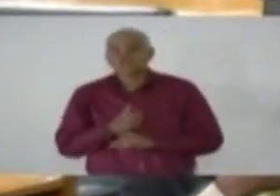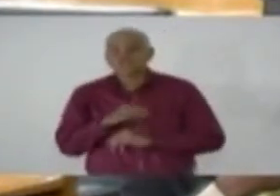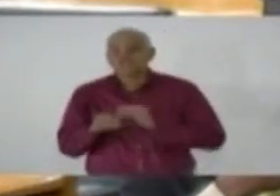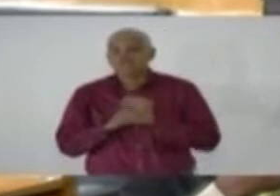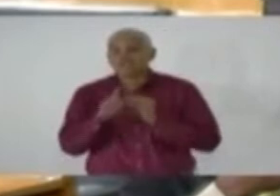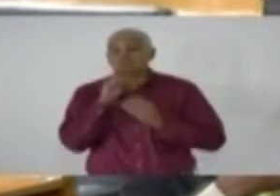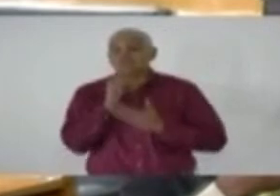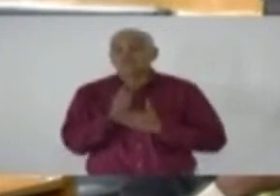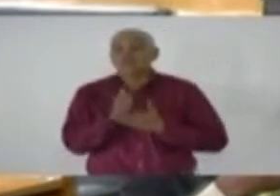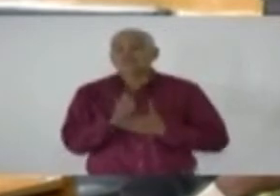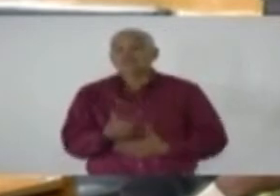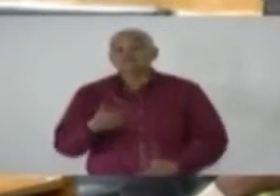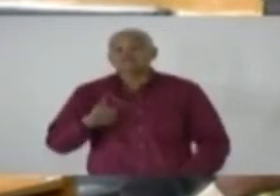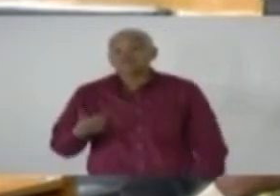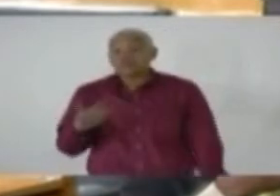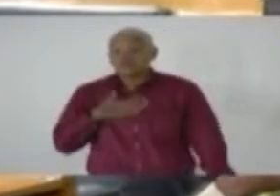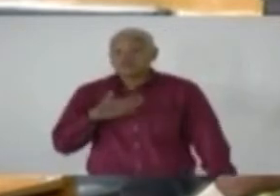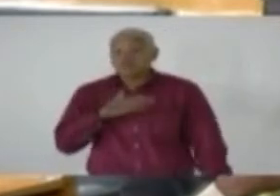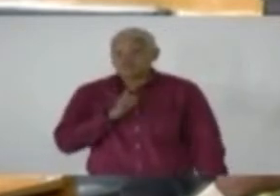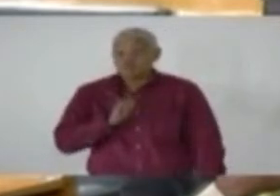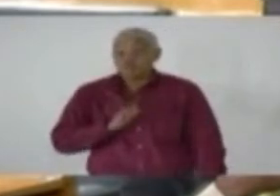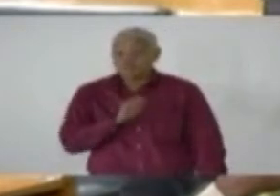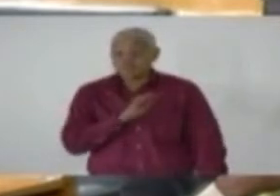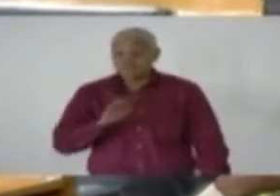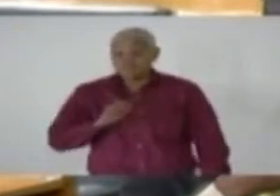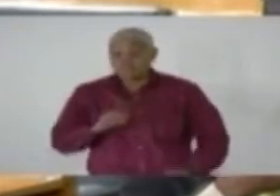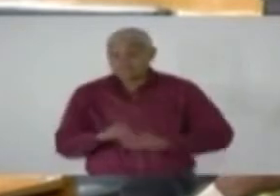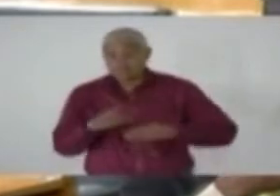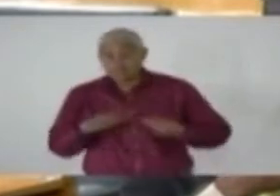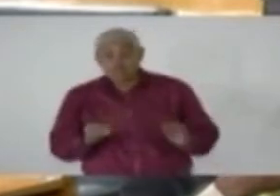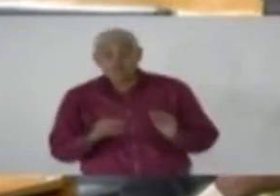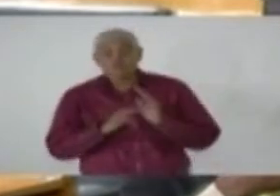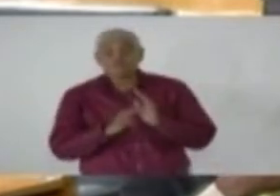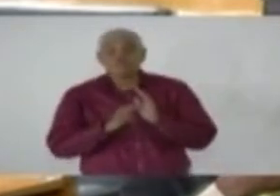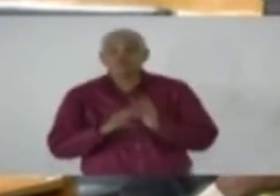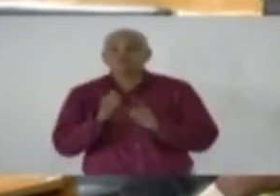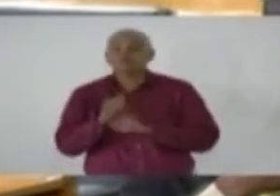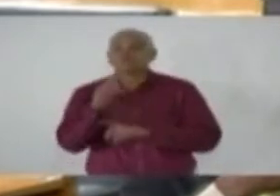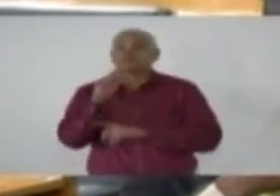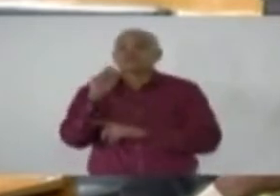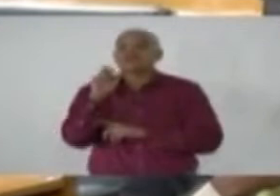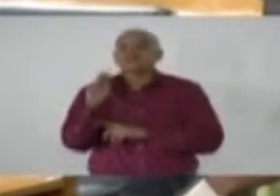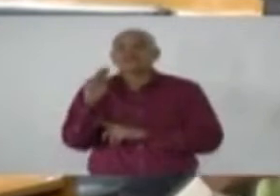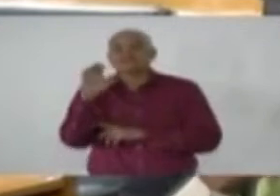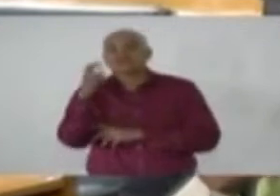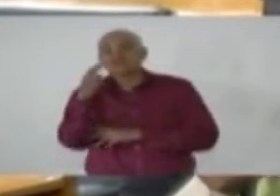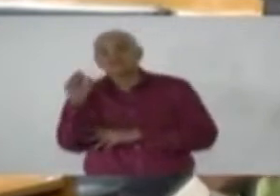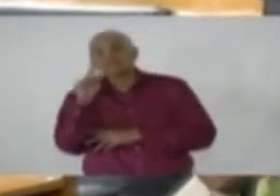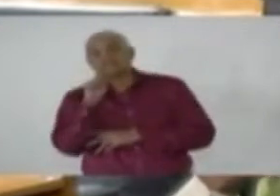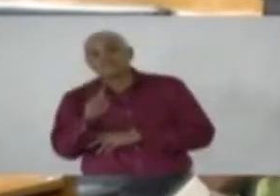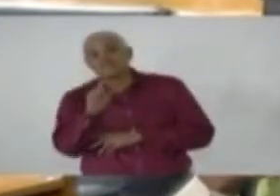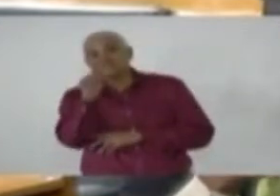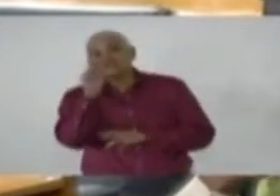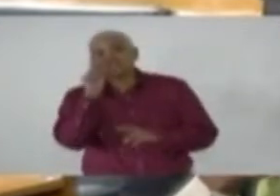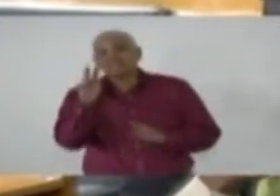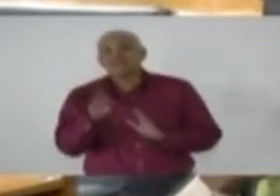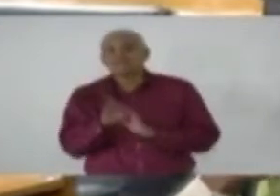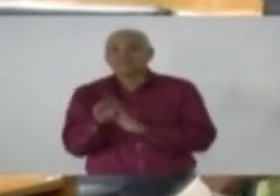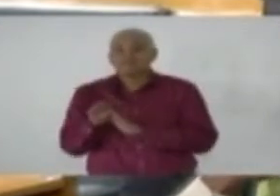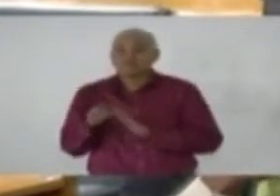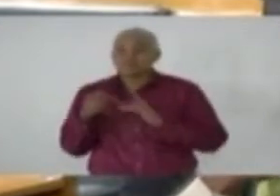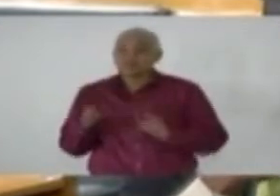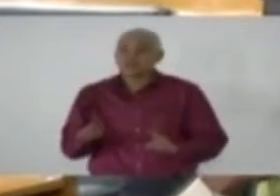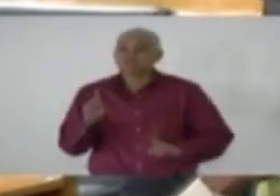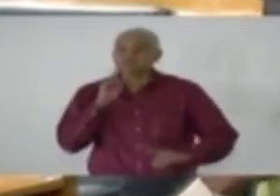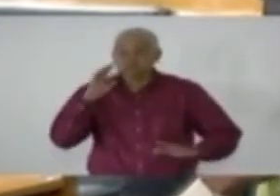been very helpful to me. My own staff in my office, represented by Cadian Chris, and Cadian is up here. I see her up there.